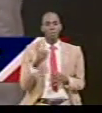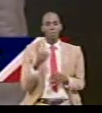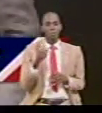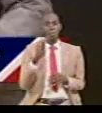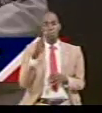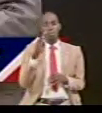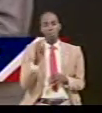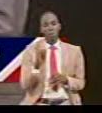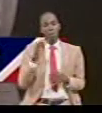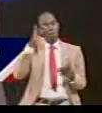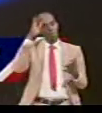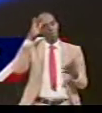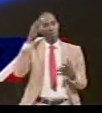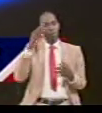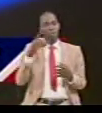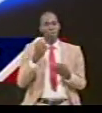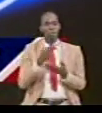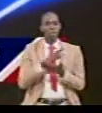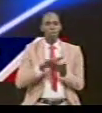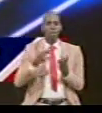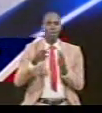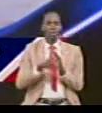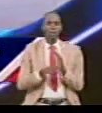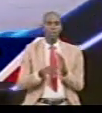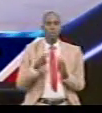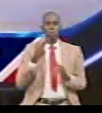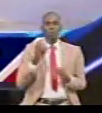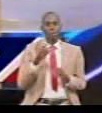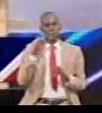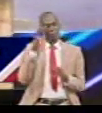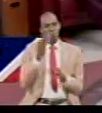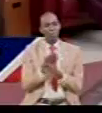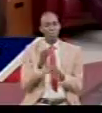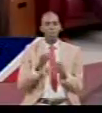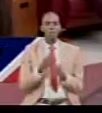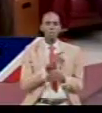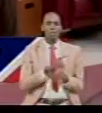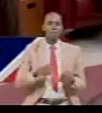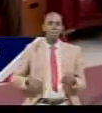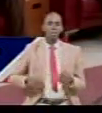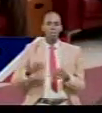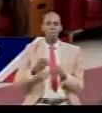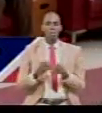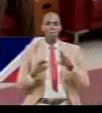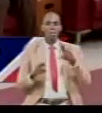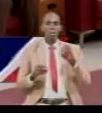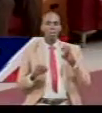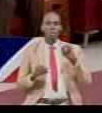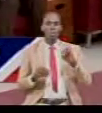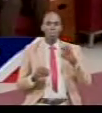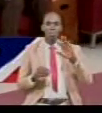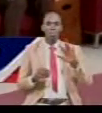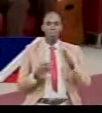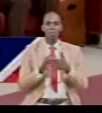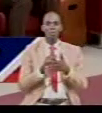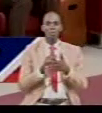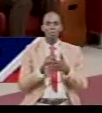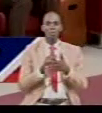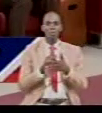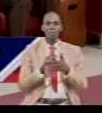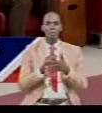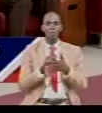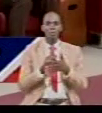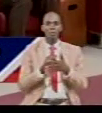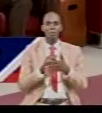by faith in the Lord. In Romans chapter 5, reading from verse 1, therefore, being